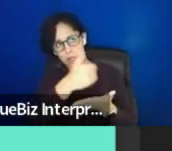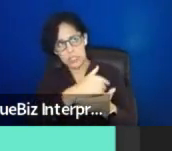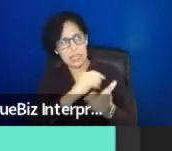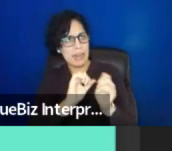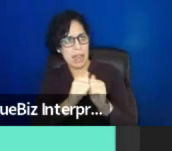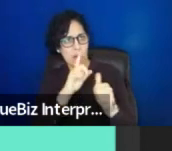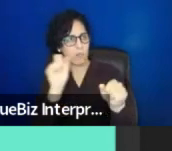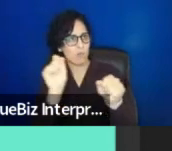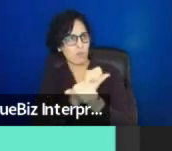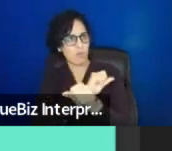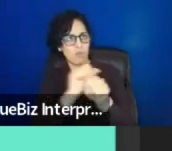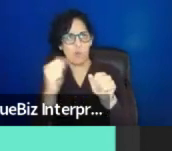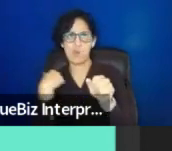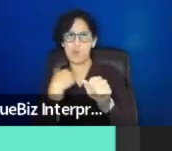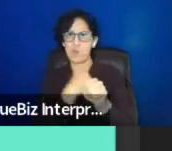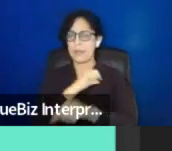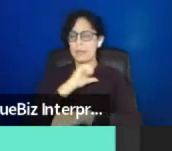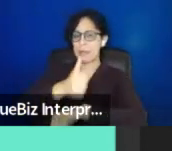more formal? So